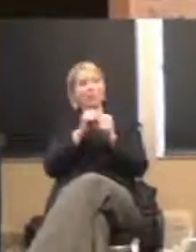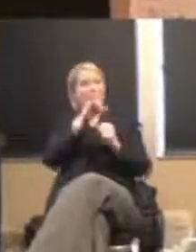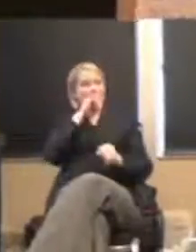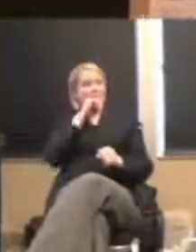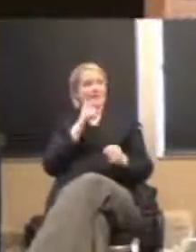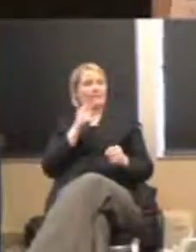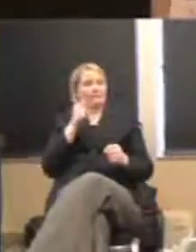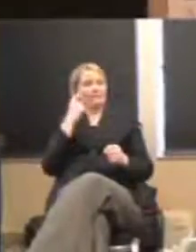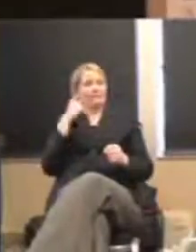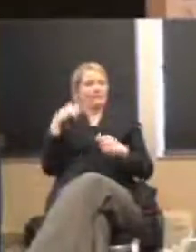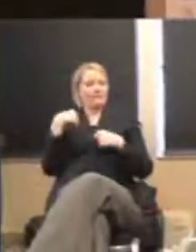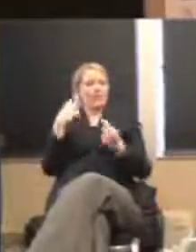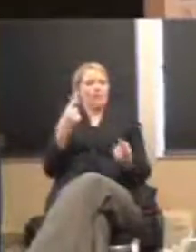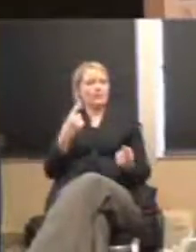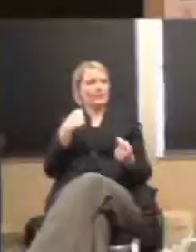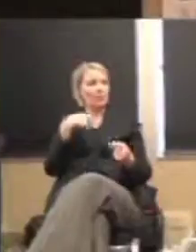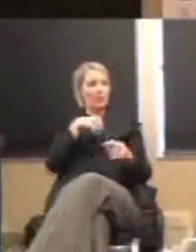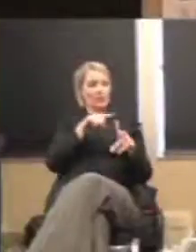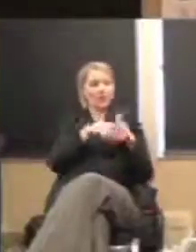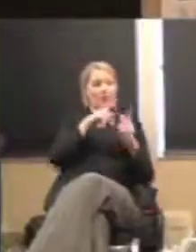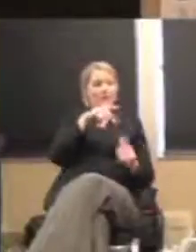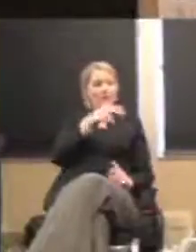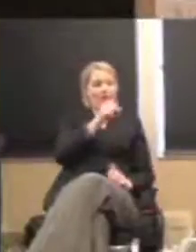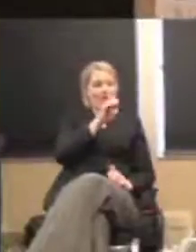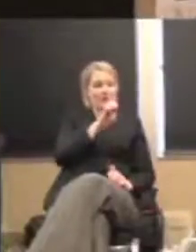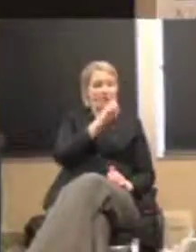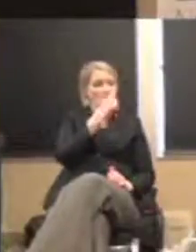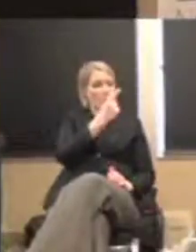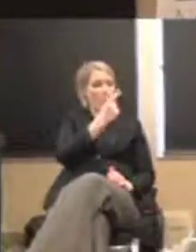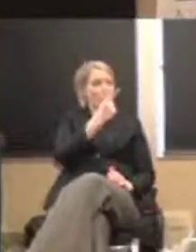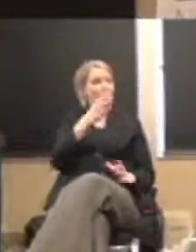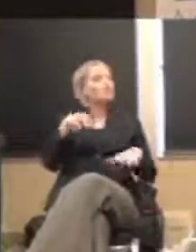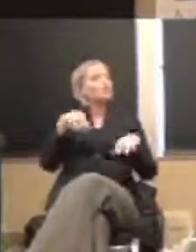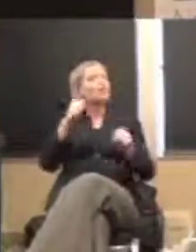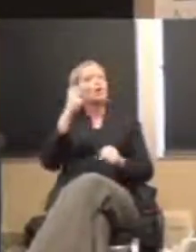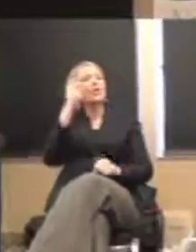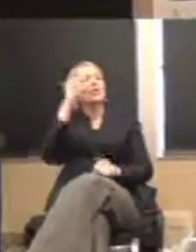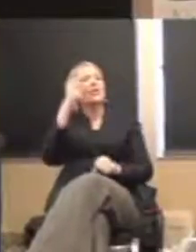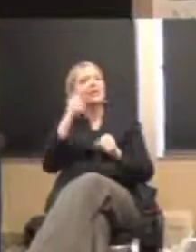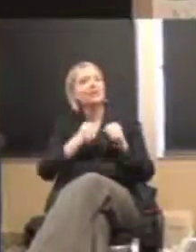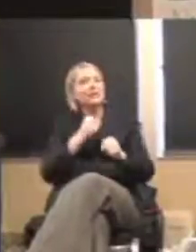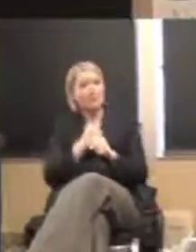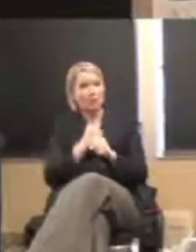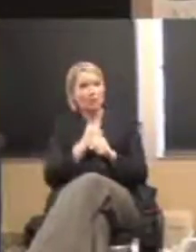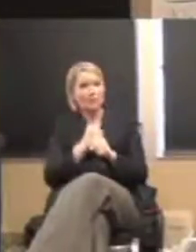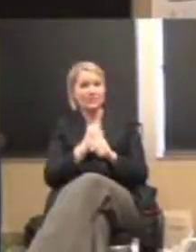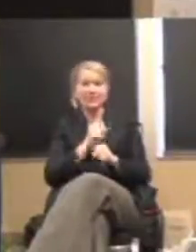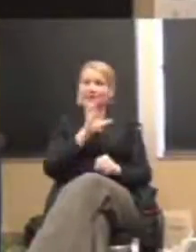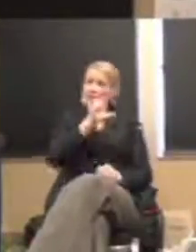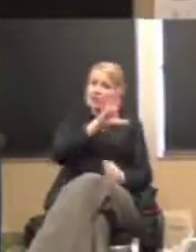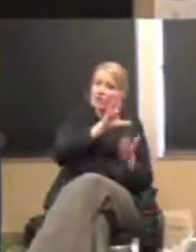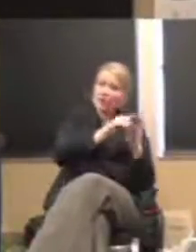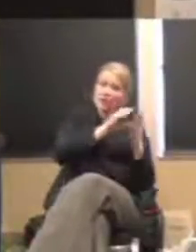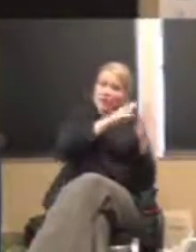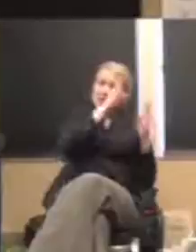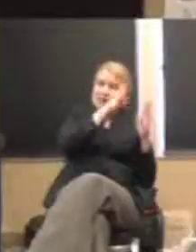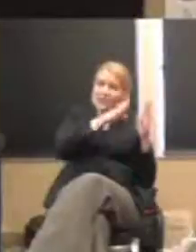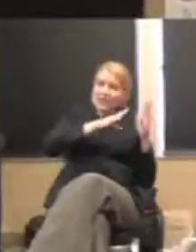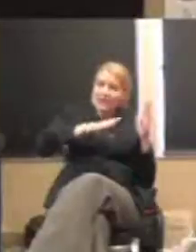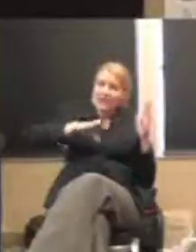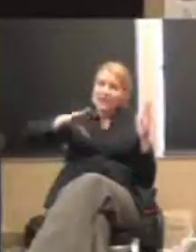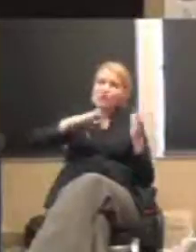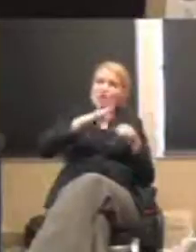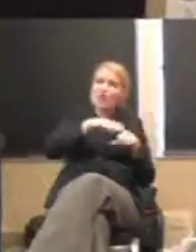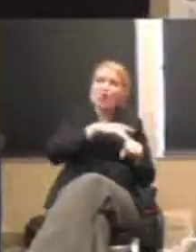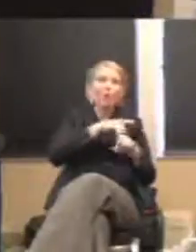we started off on phase 1 and it took 3 years. 3 years. So his learning curve was really, really slow, but the whole cool